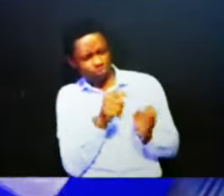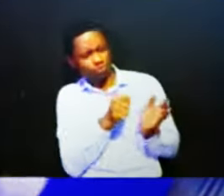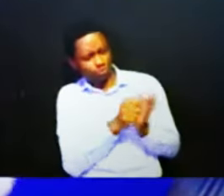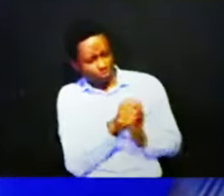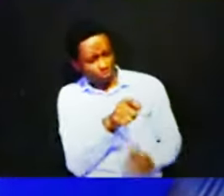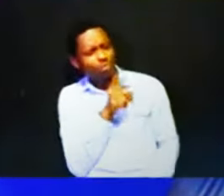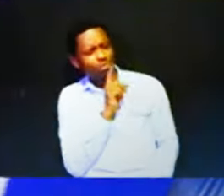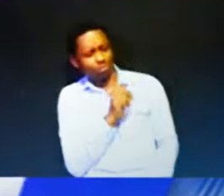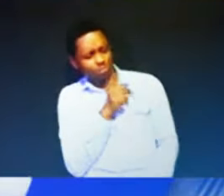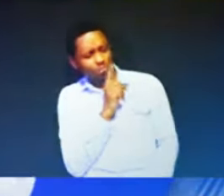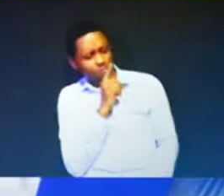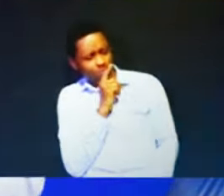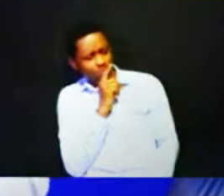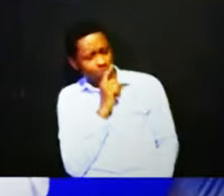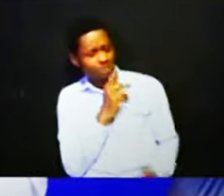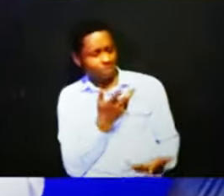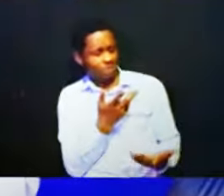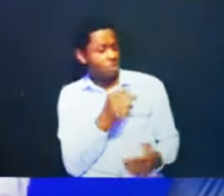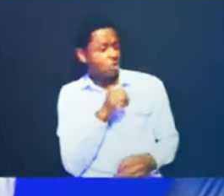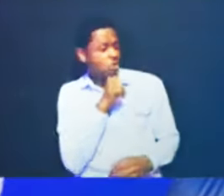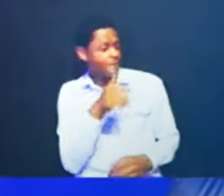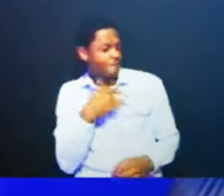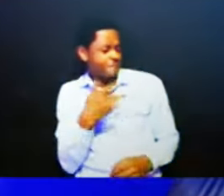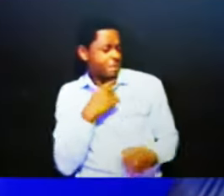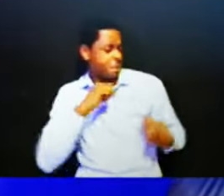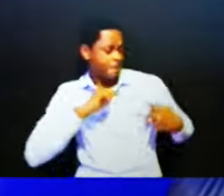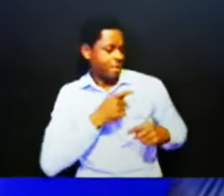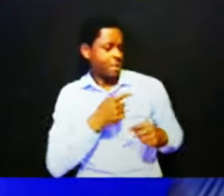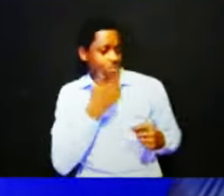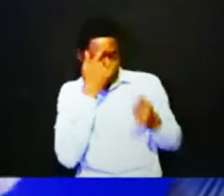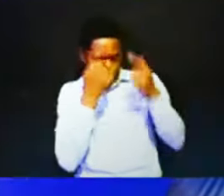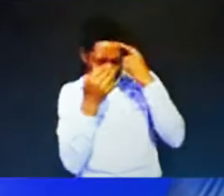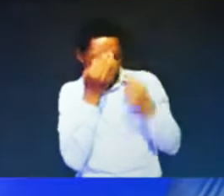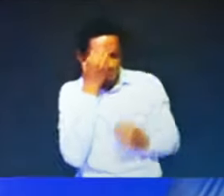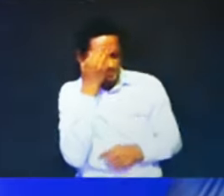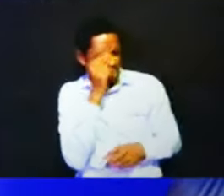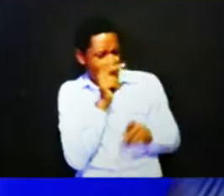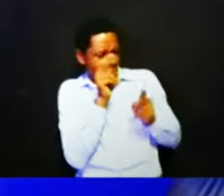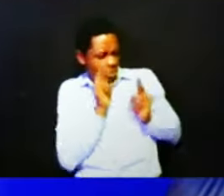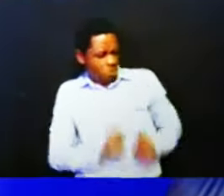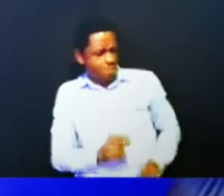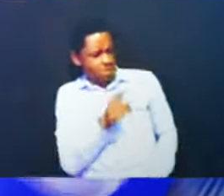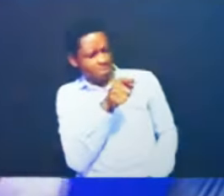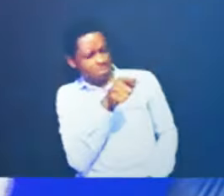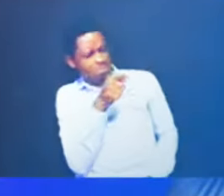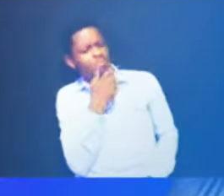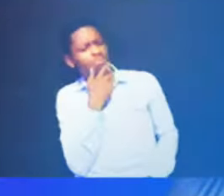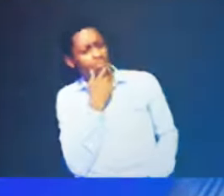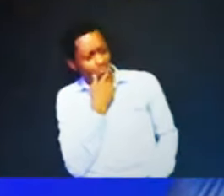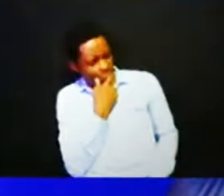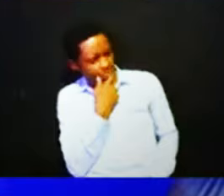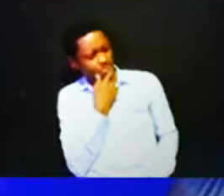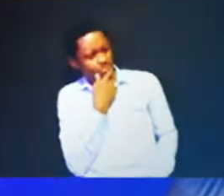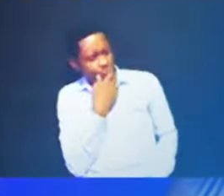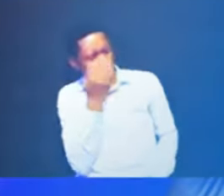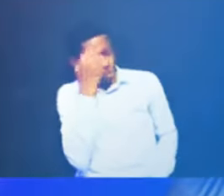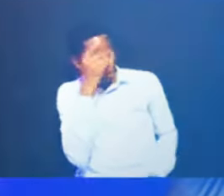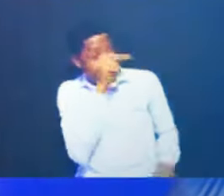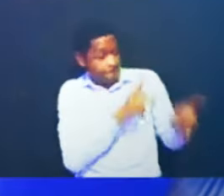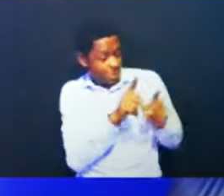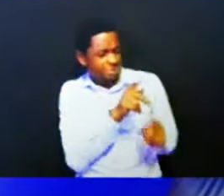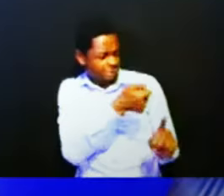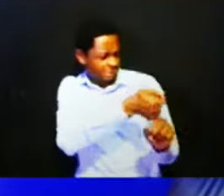Without bitter criticism. Now, see human beings the way they really are.